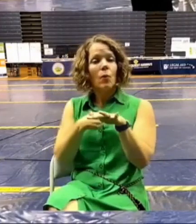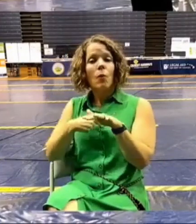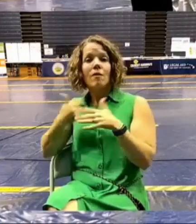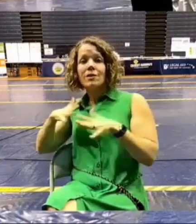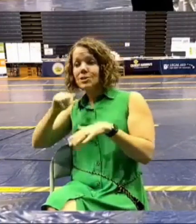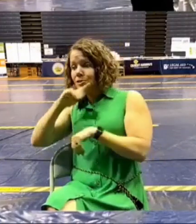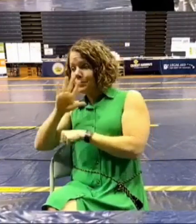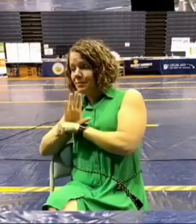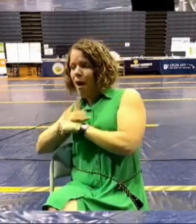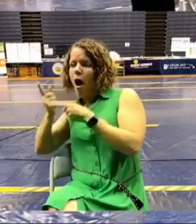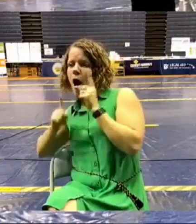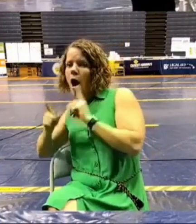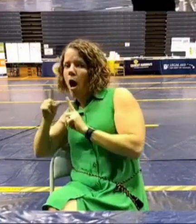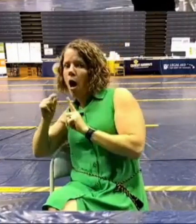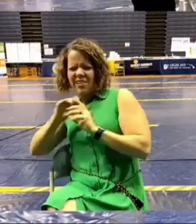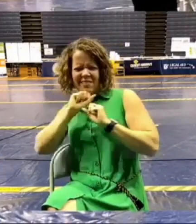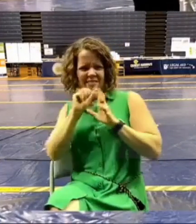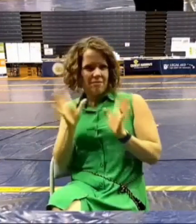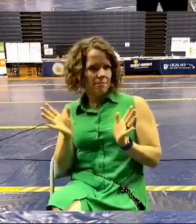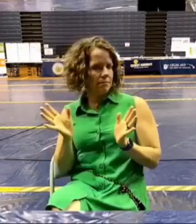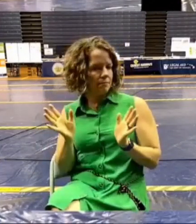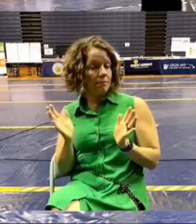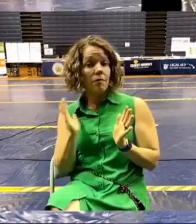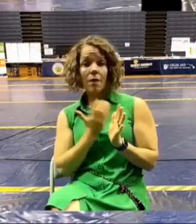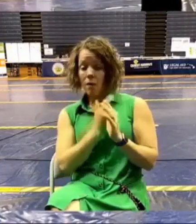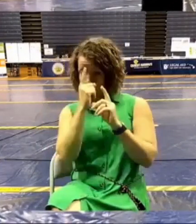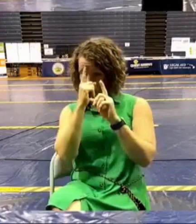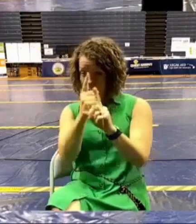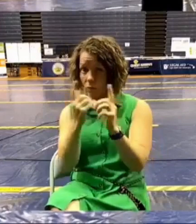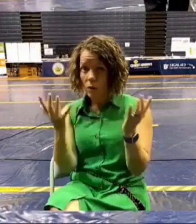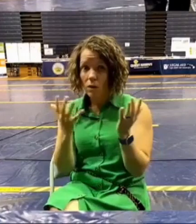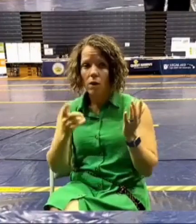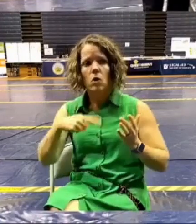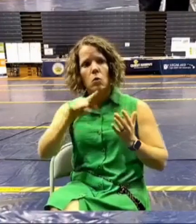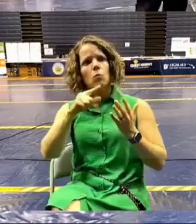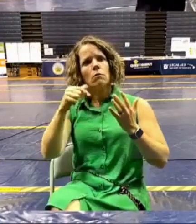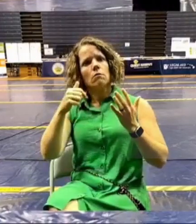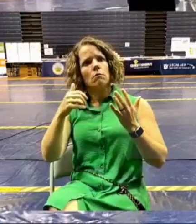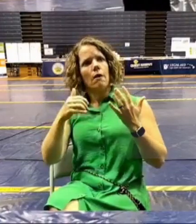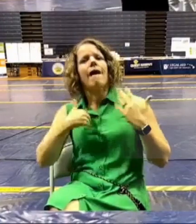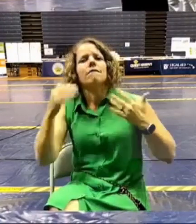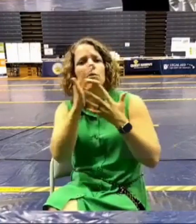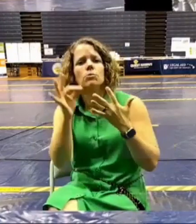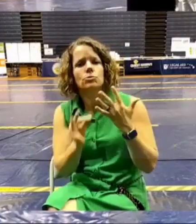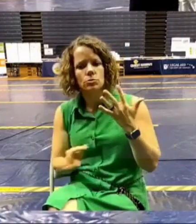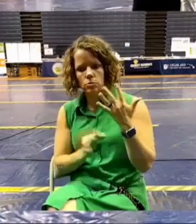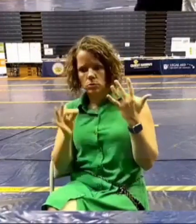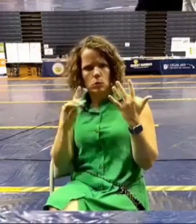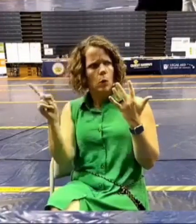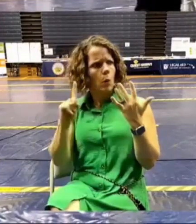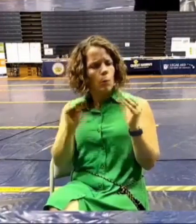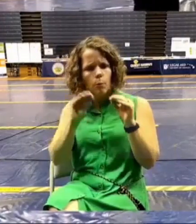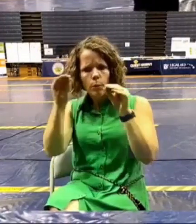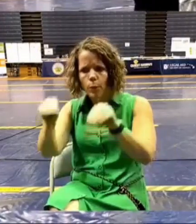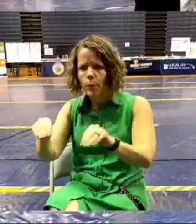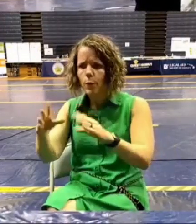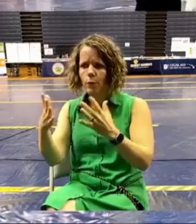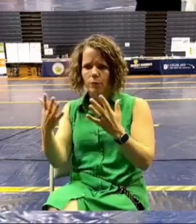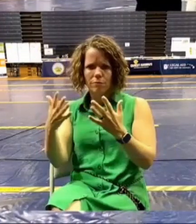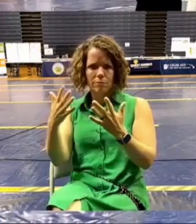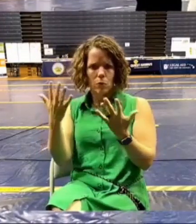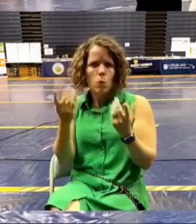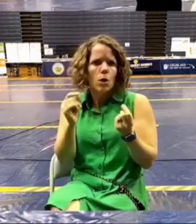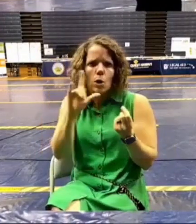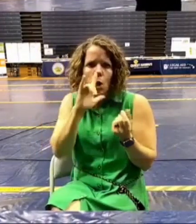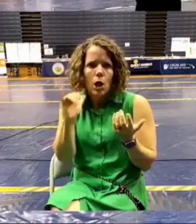goal is to make sure that you guys have options for your housing. As we heard from some people a